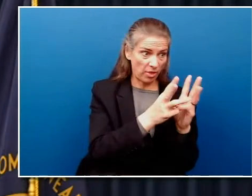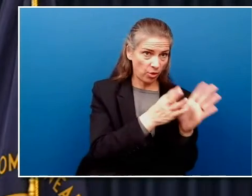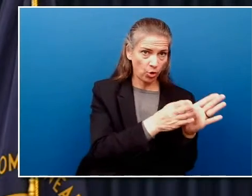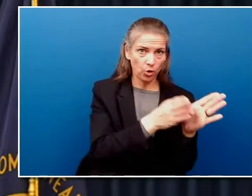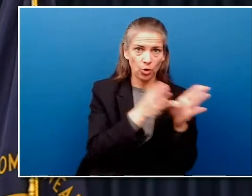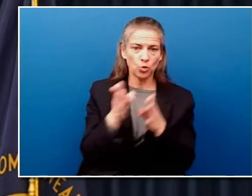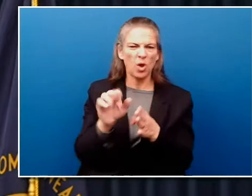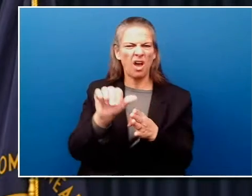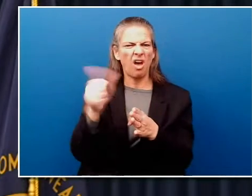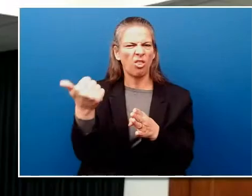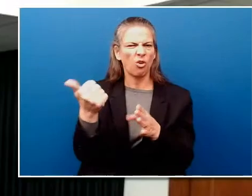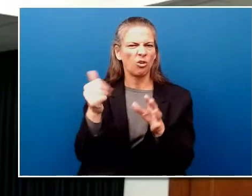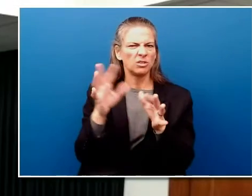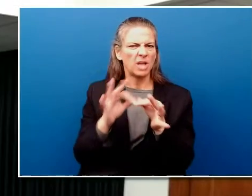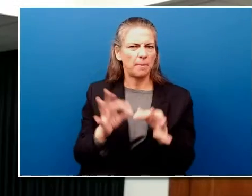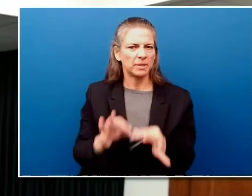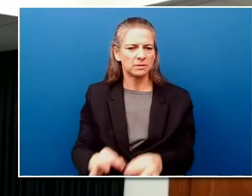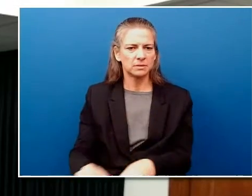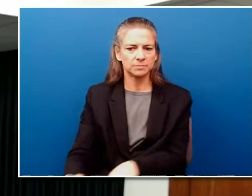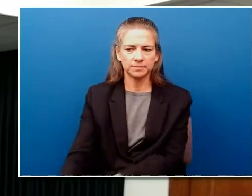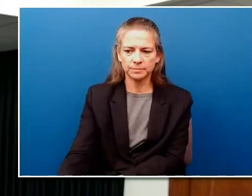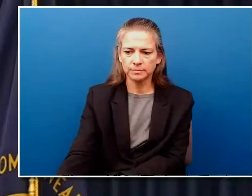topics.